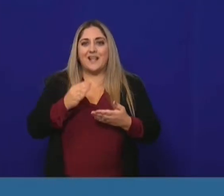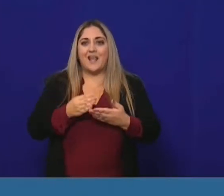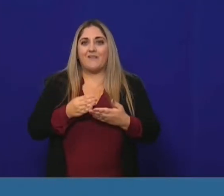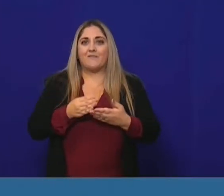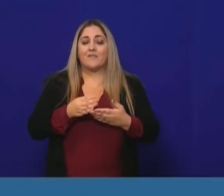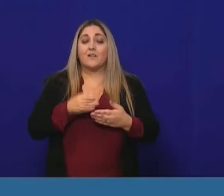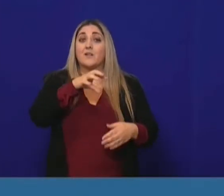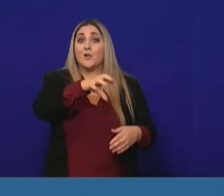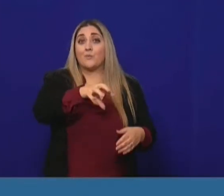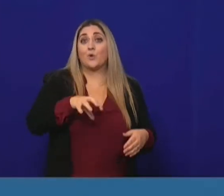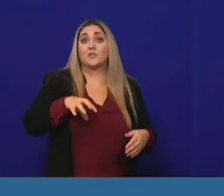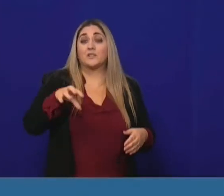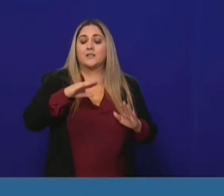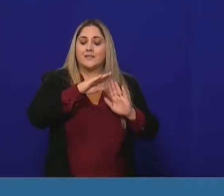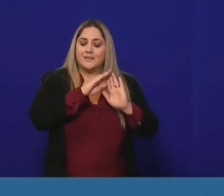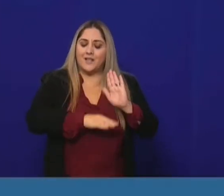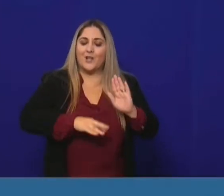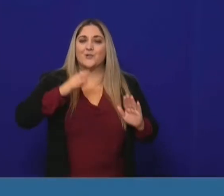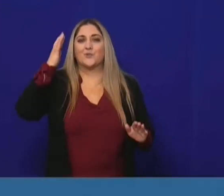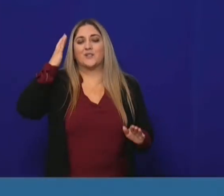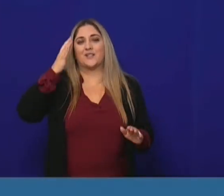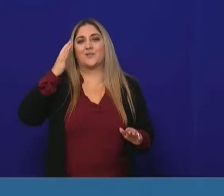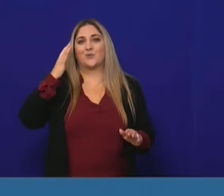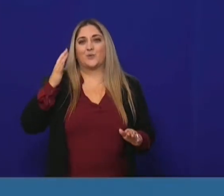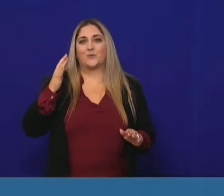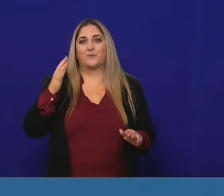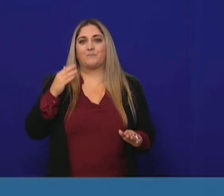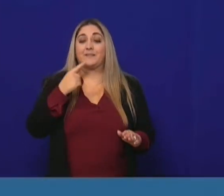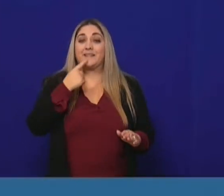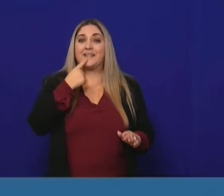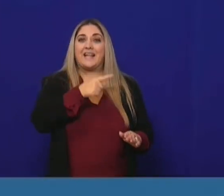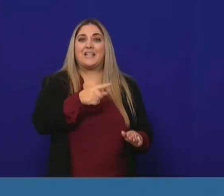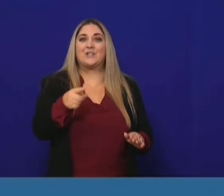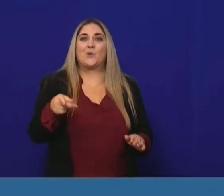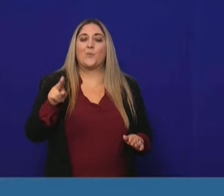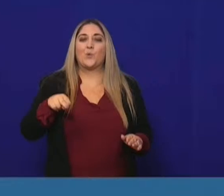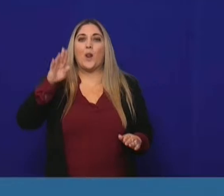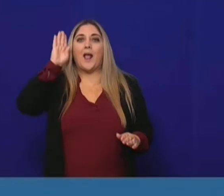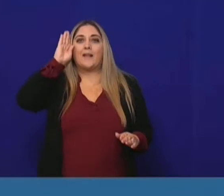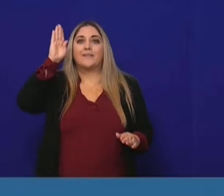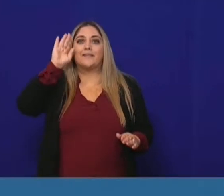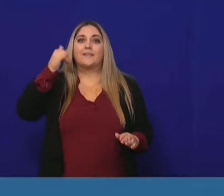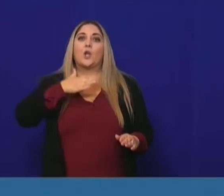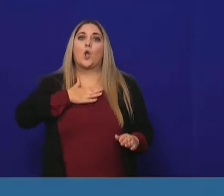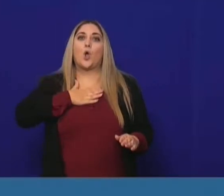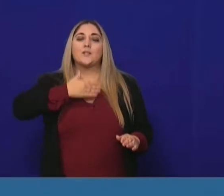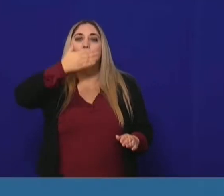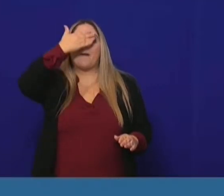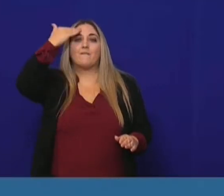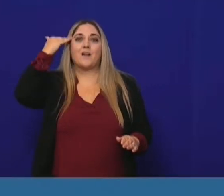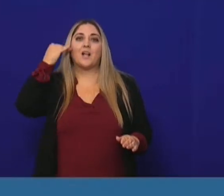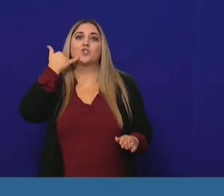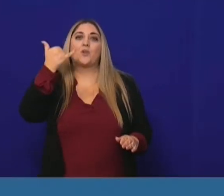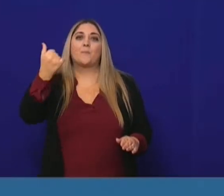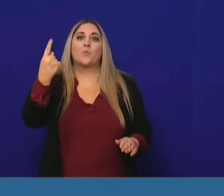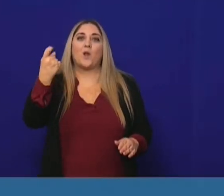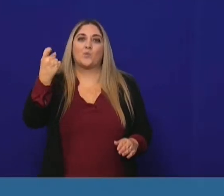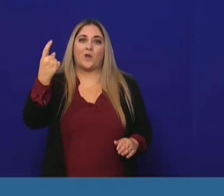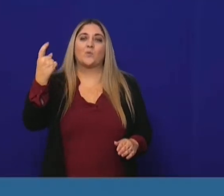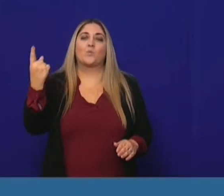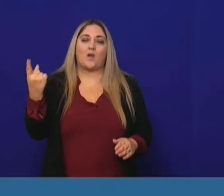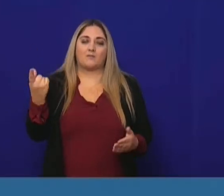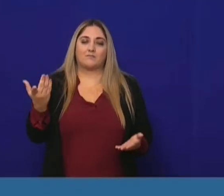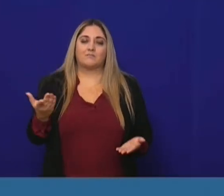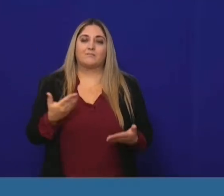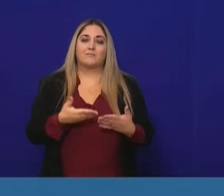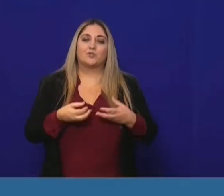kemm nistgħu naqsu r-riskju f'dawn il-postijiet. Nappella l kulħadd jekk għandkom is-sintomi ċemplu l-111 ħalli aħna nkun nistgħu